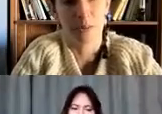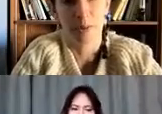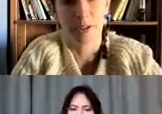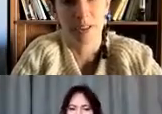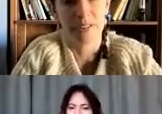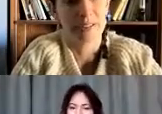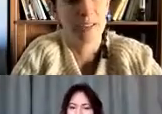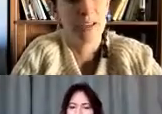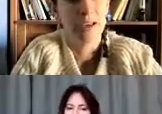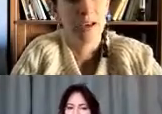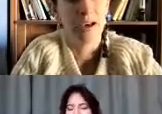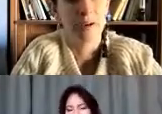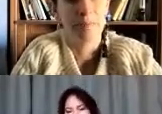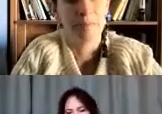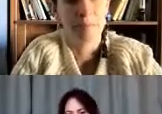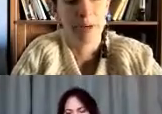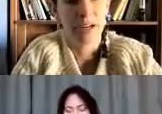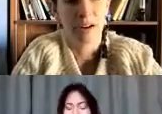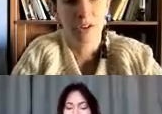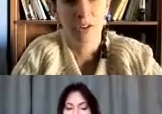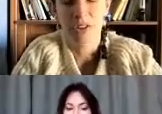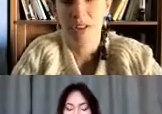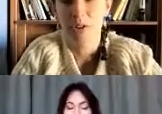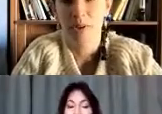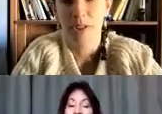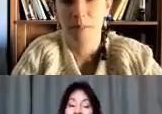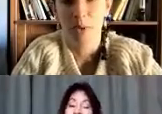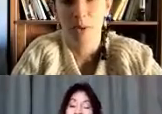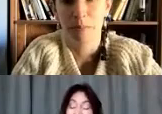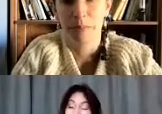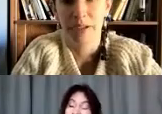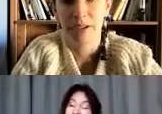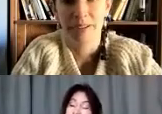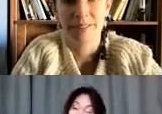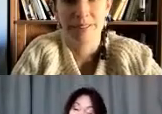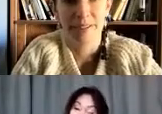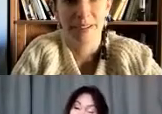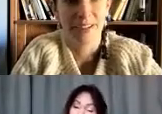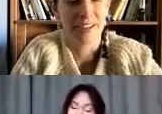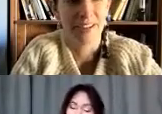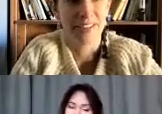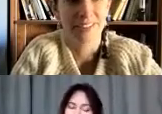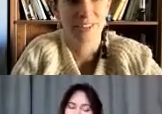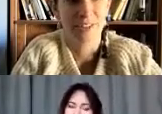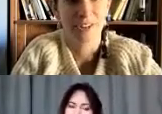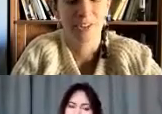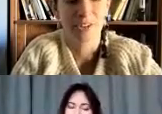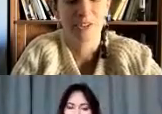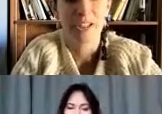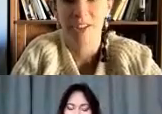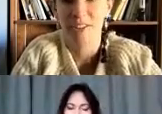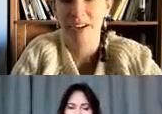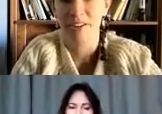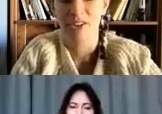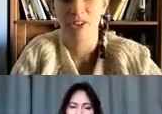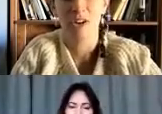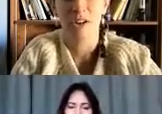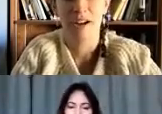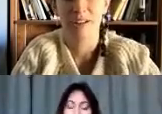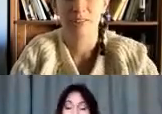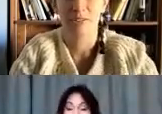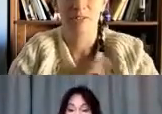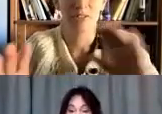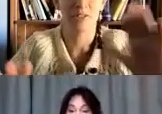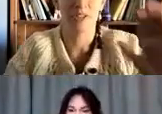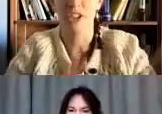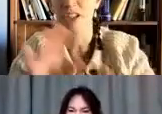with disabilities. But I also think it's really important because, and it's very clear right now, there's all